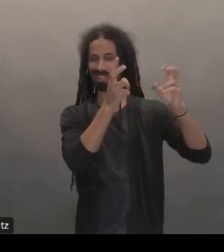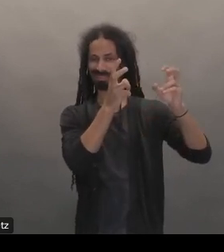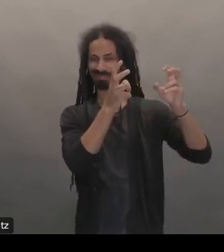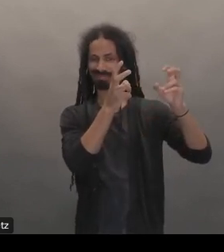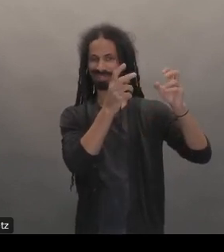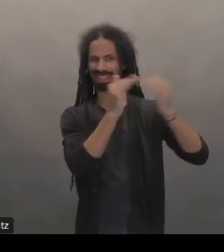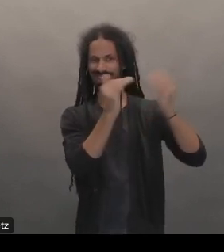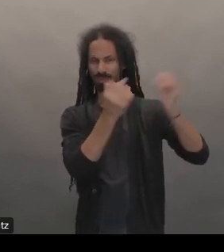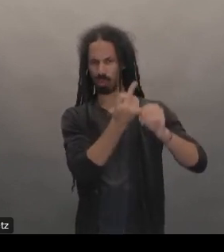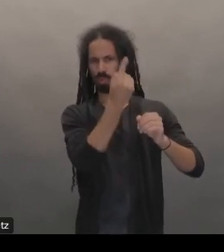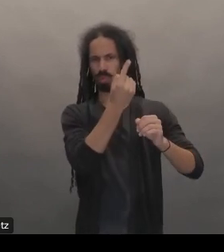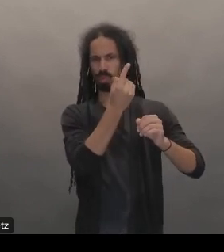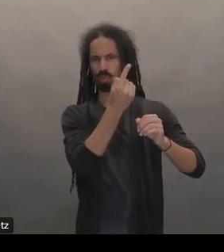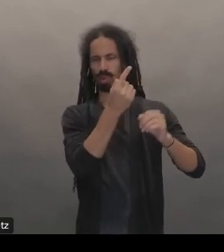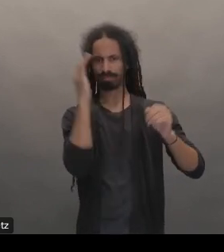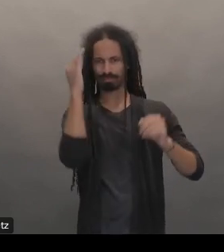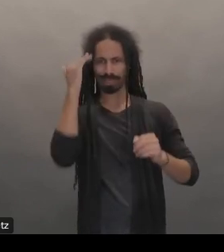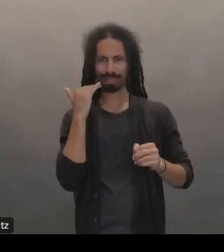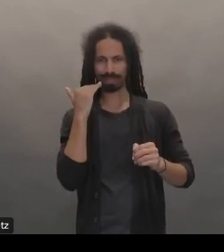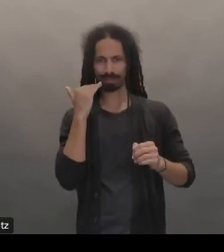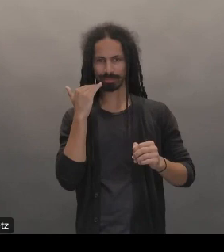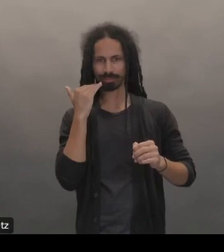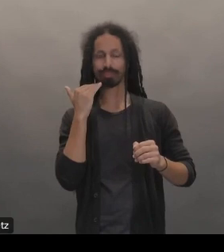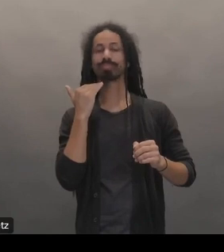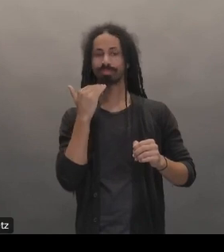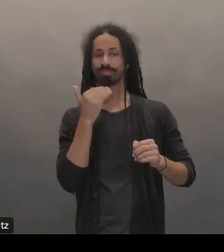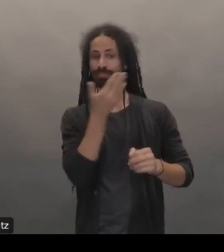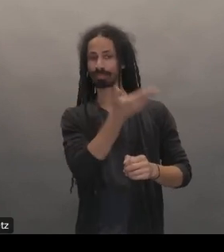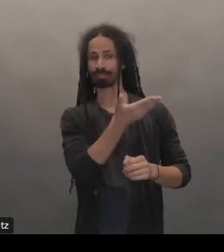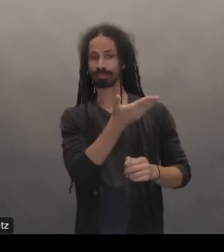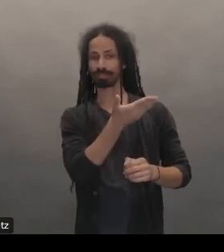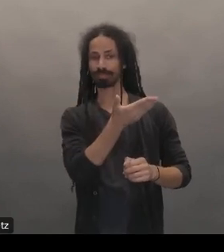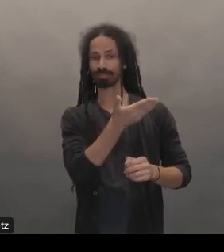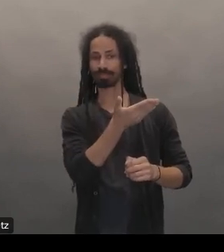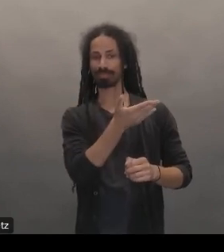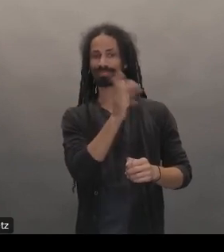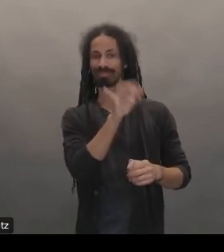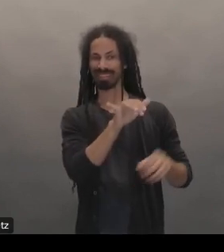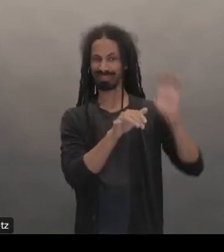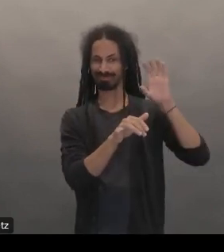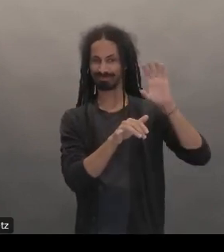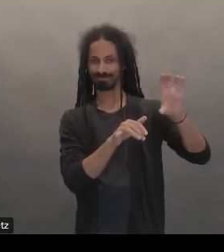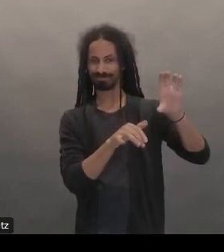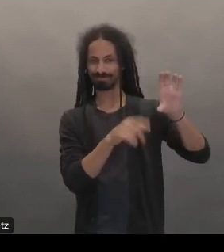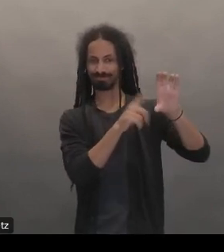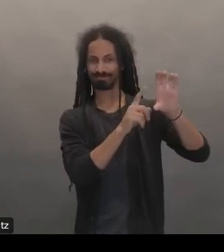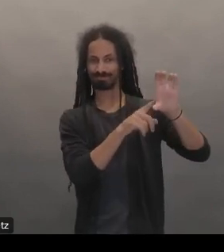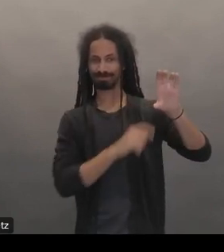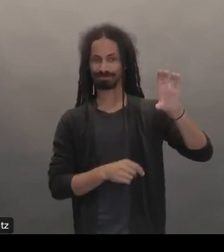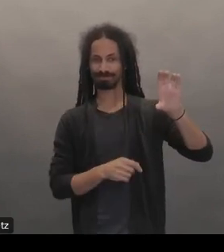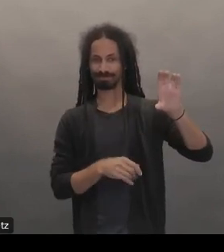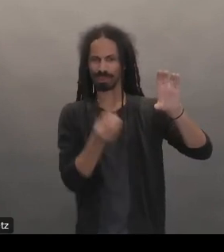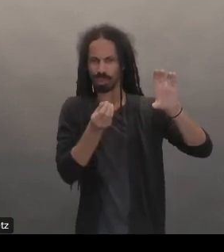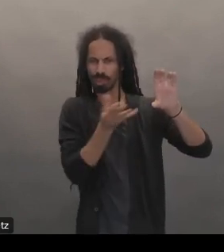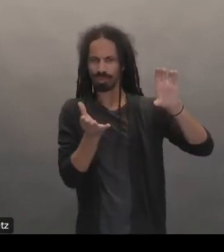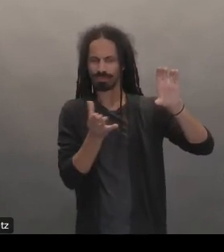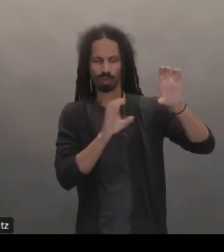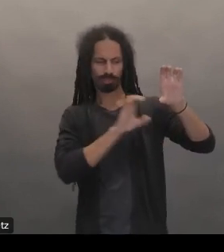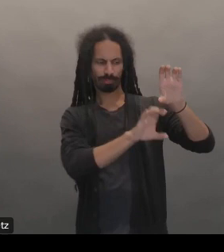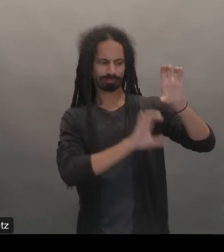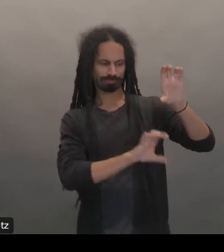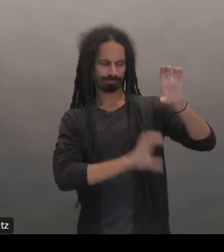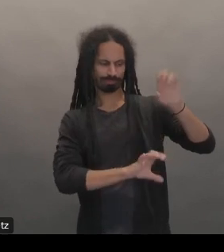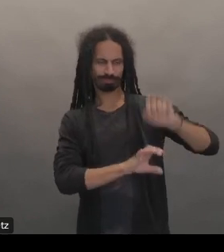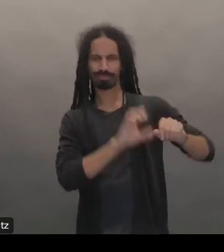1 heading. I can pop over here. That section has a couple subsections within it.